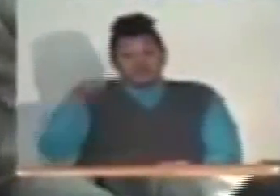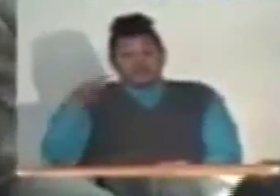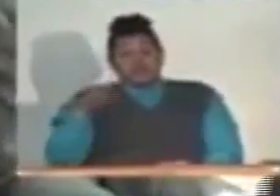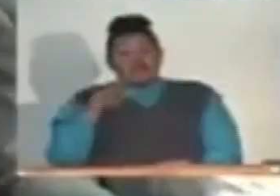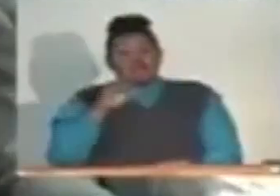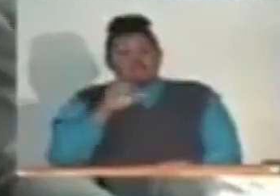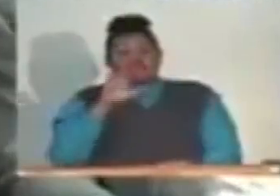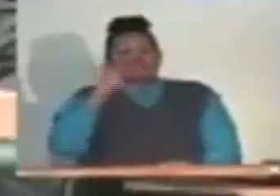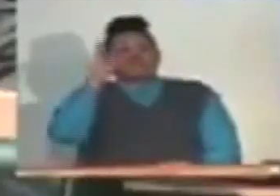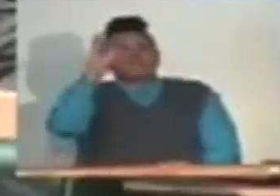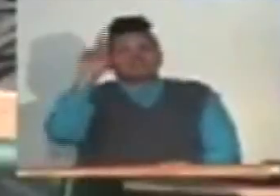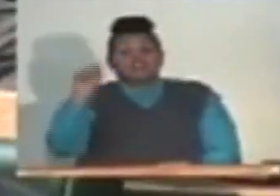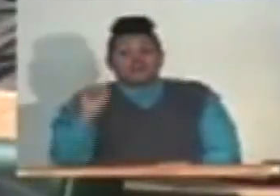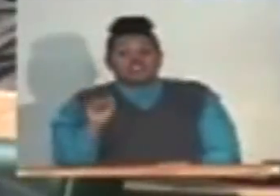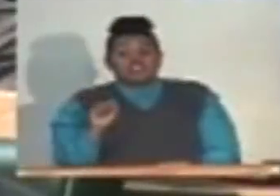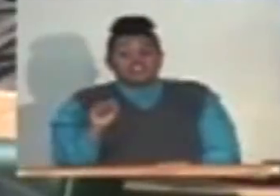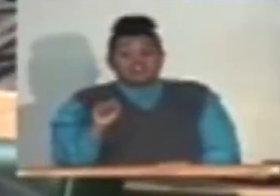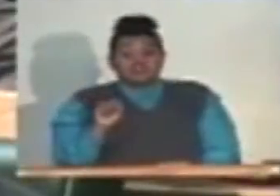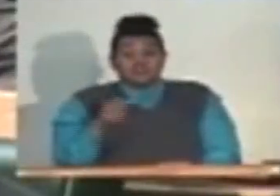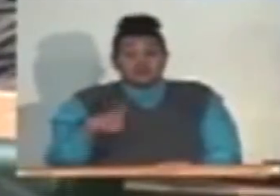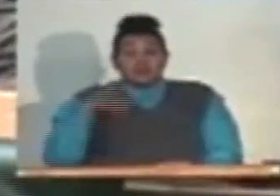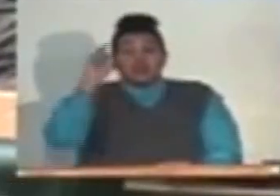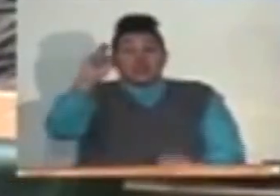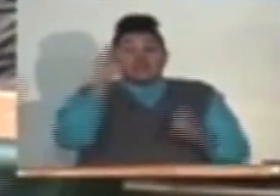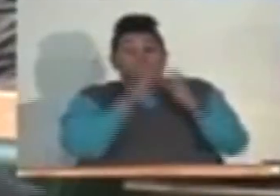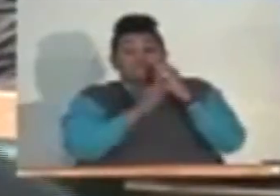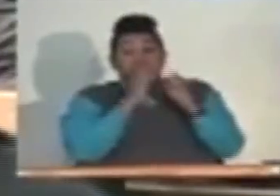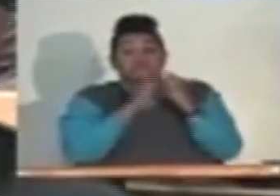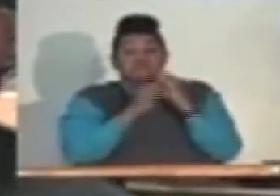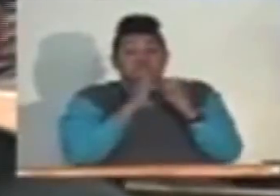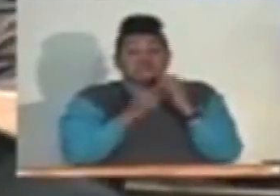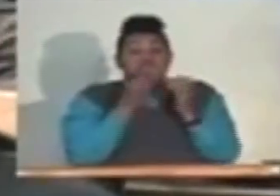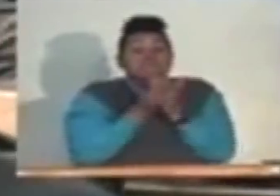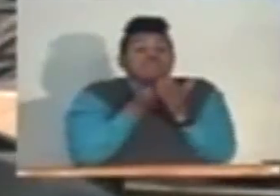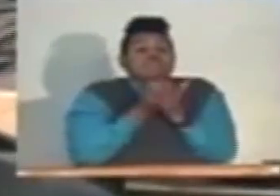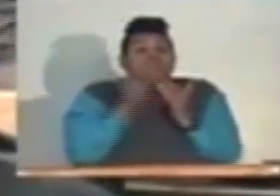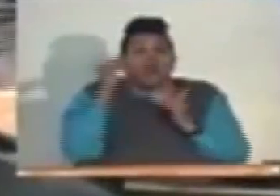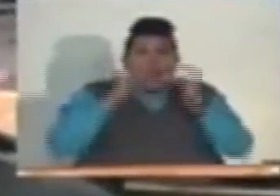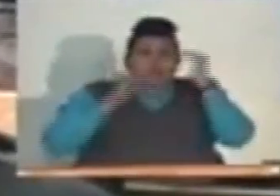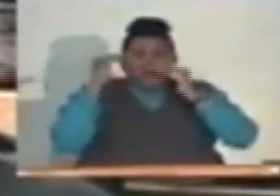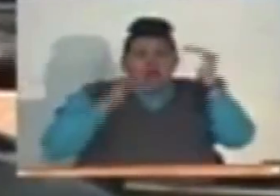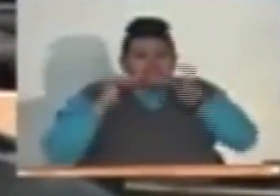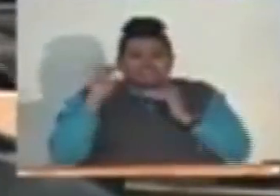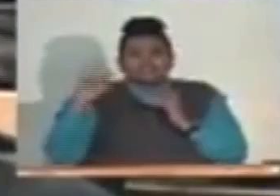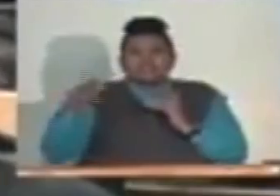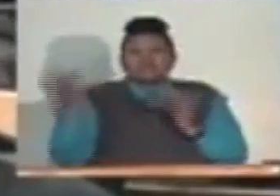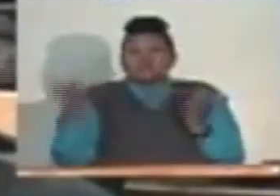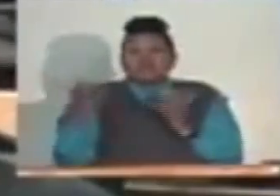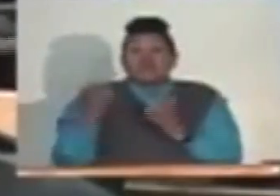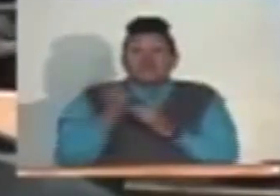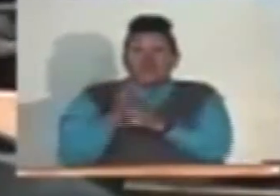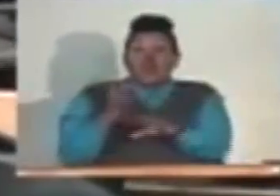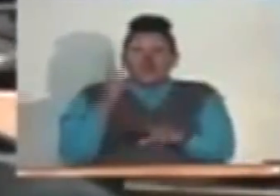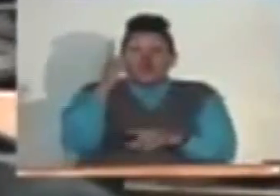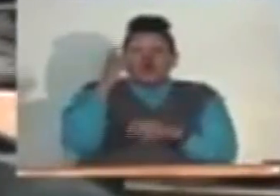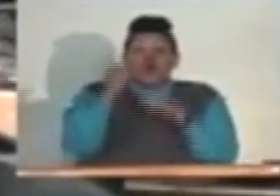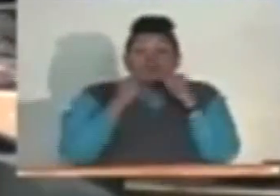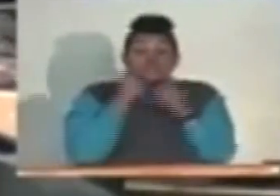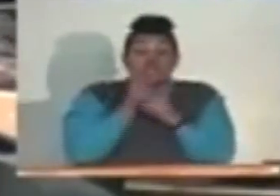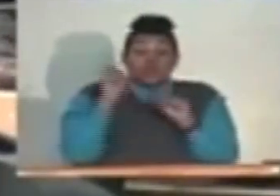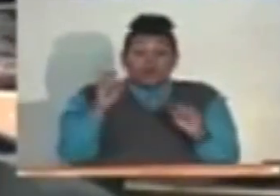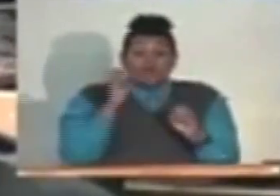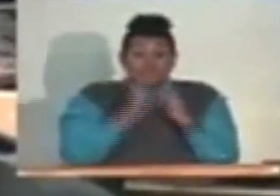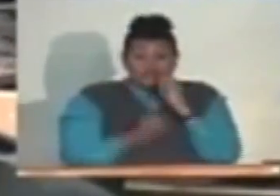creditors. We had to correct the fiscal imbalance. That is what took the year. We had to